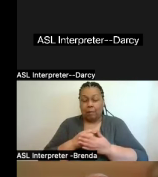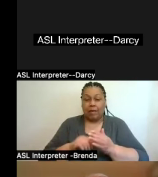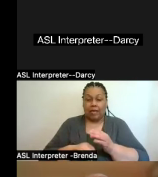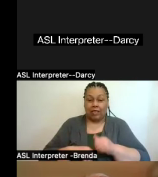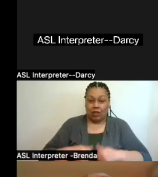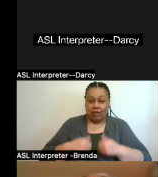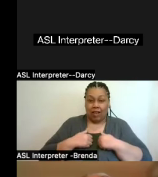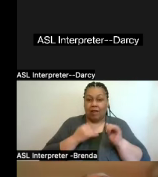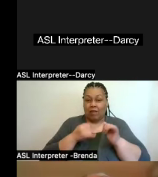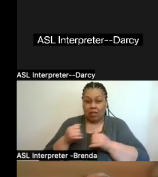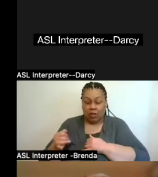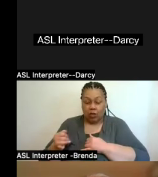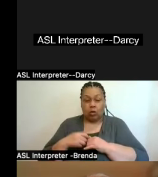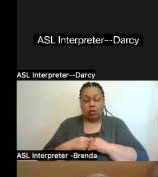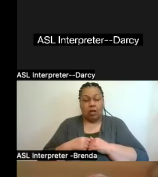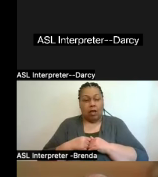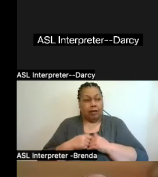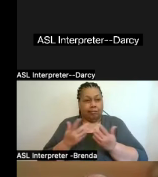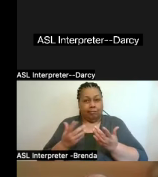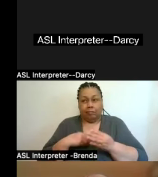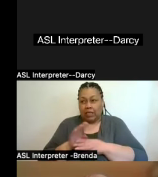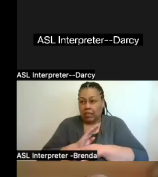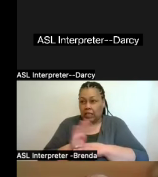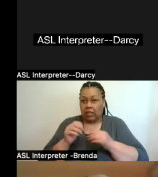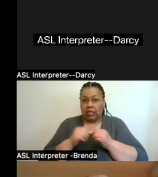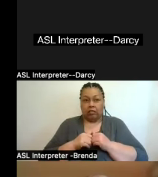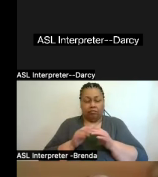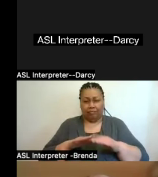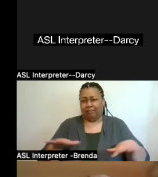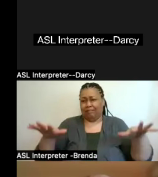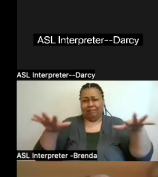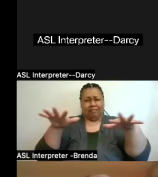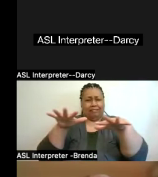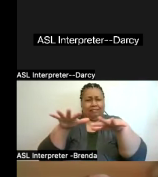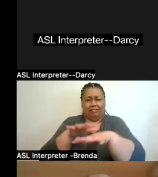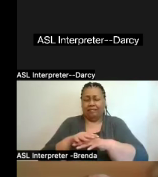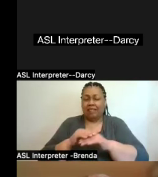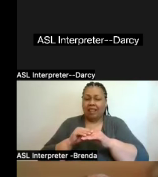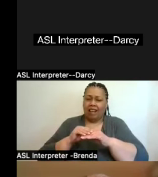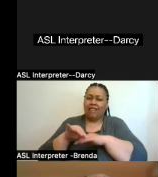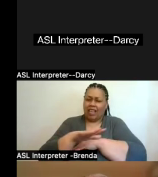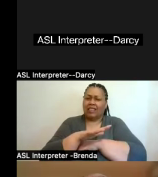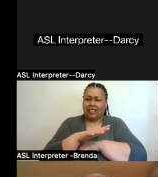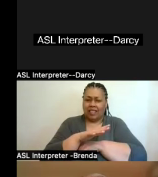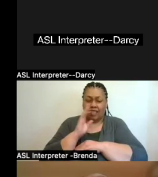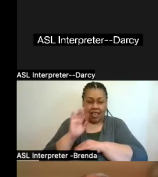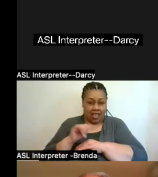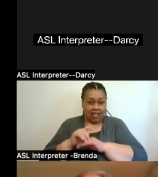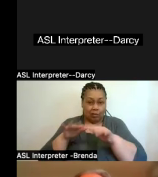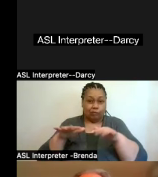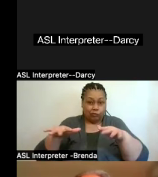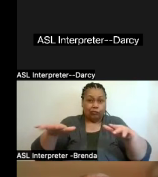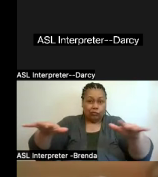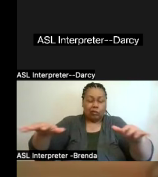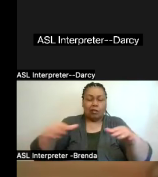of individuals and businesses throughout the populations being affected, as well as that can spread beyond the